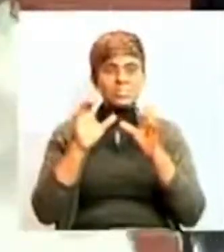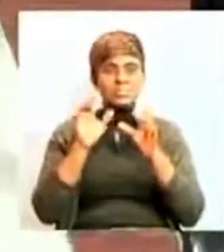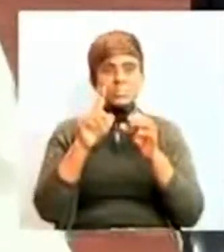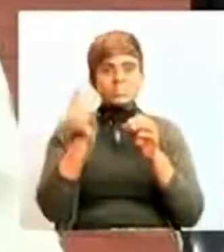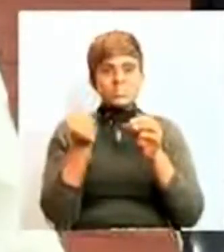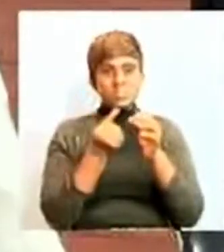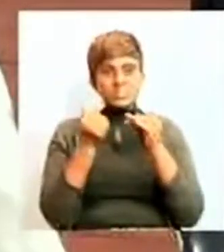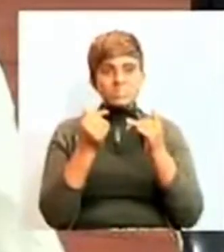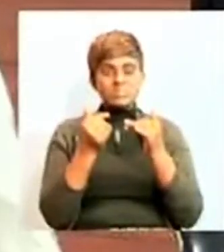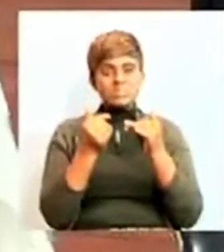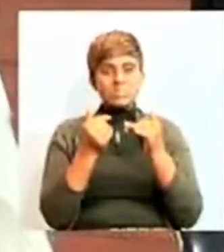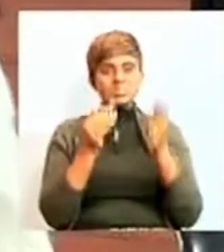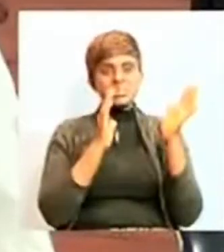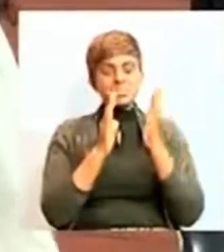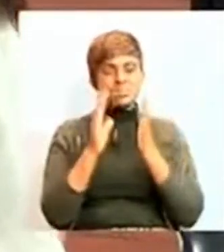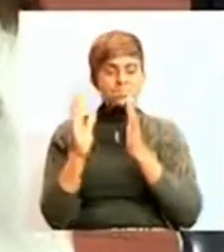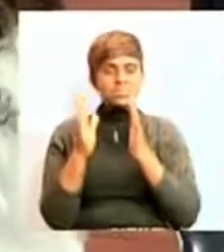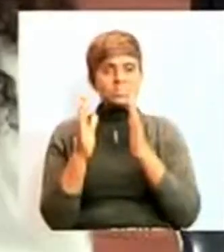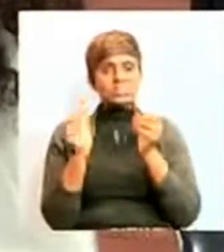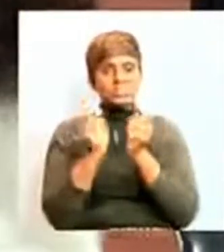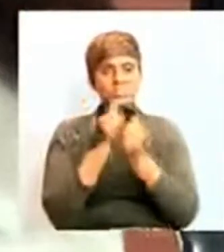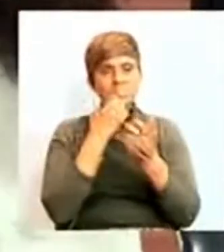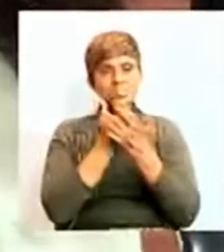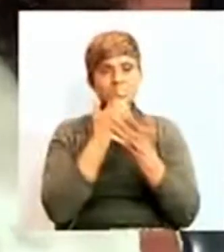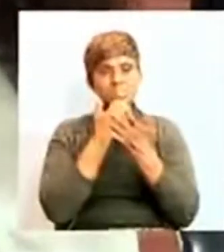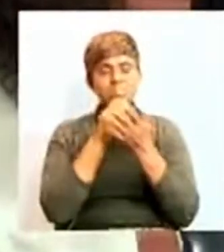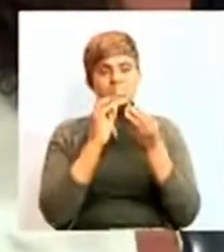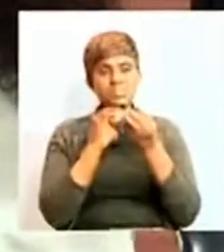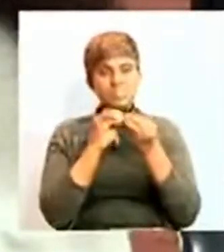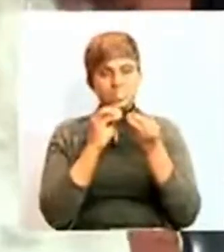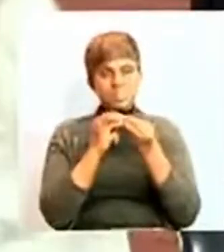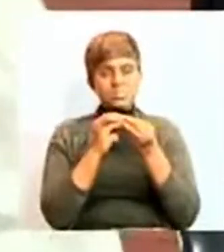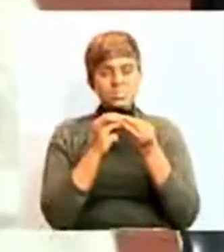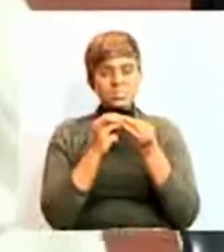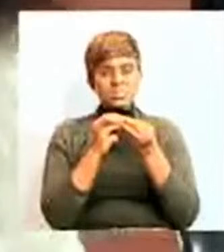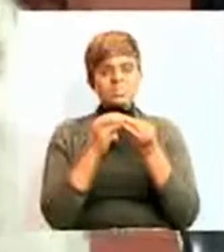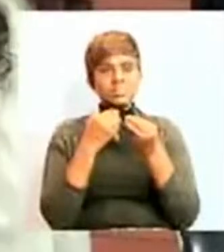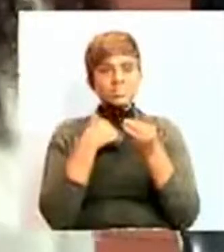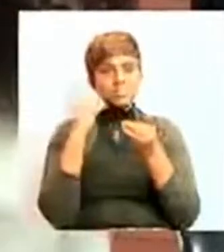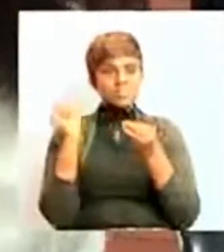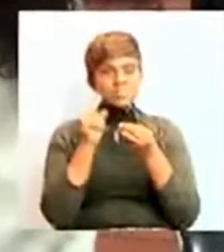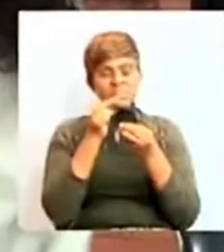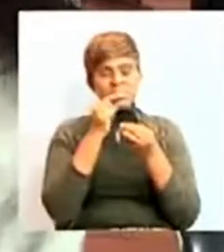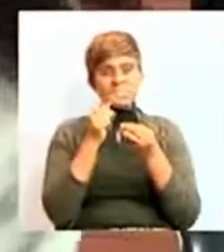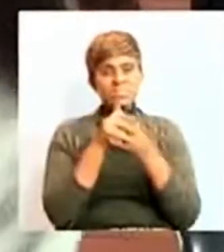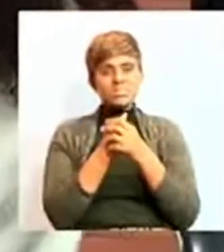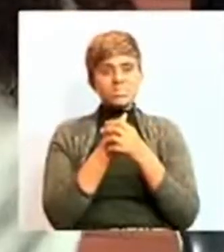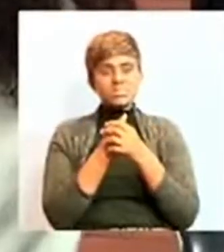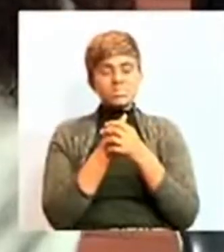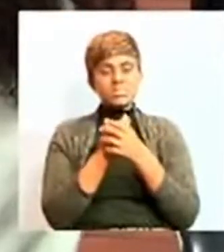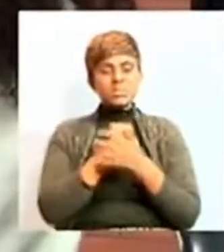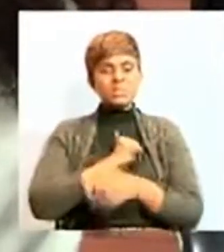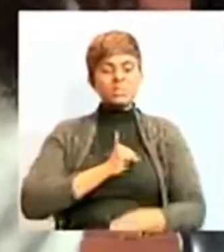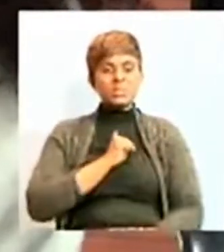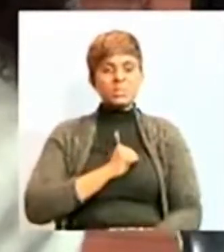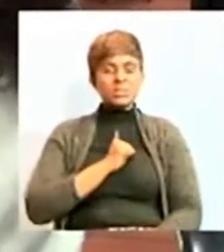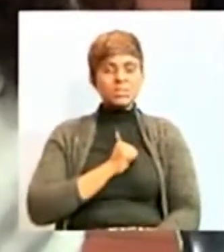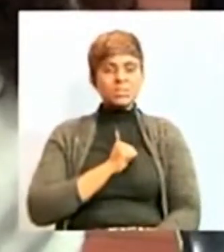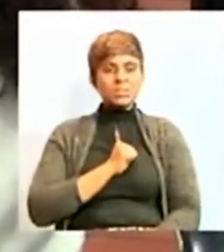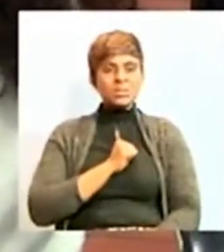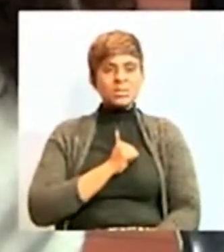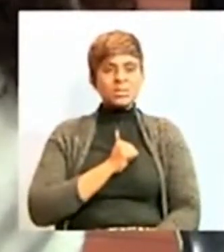come prepared, come with evidence. There's always a saying that, my apologies, I don't